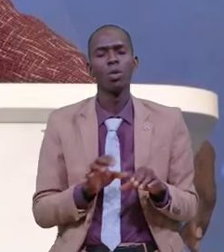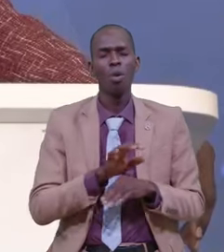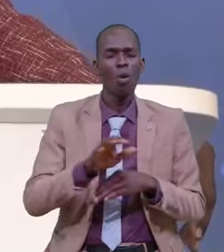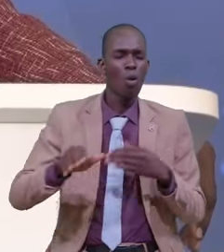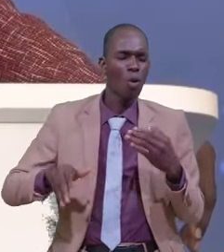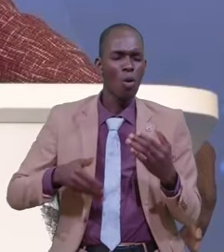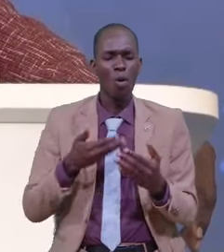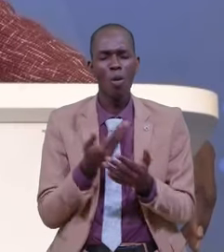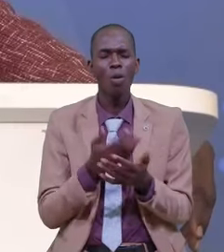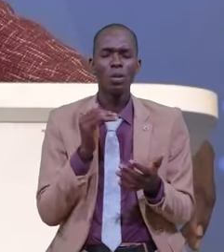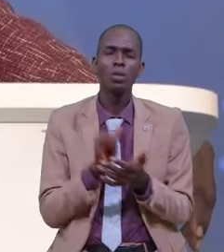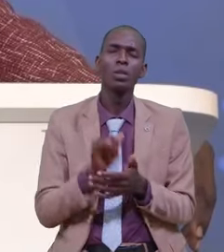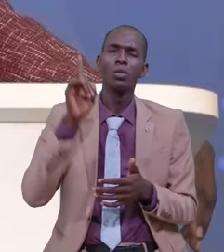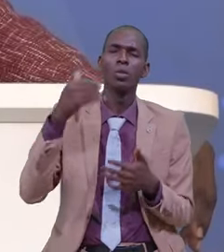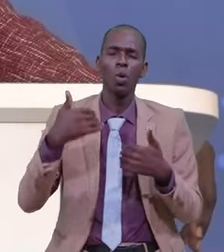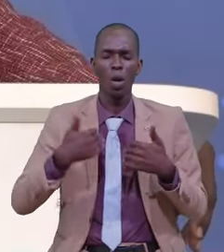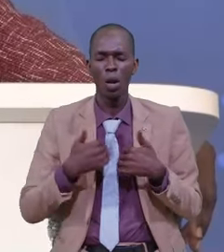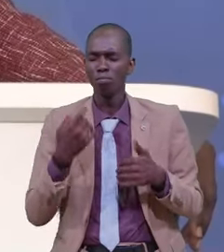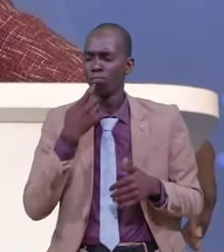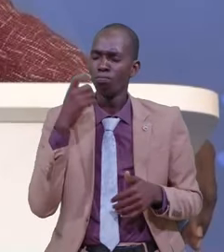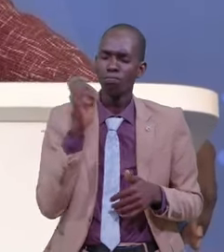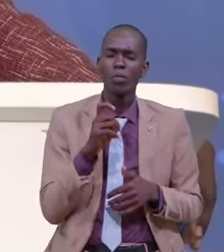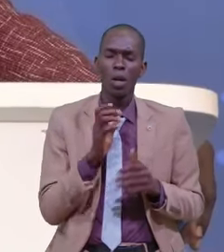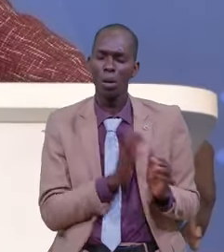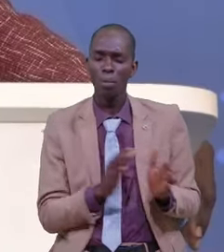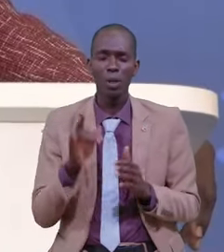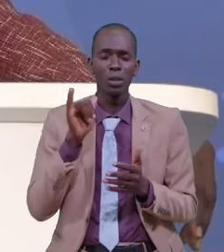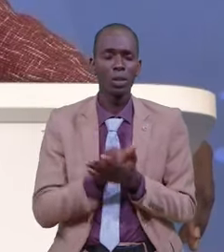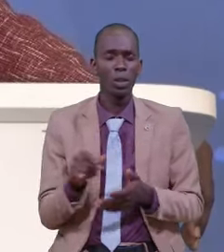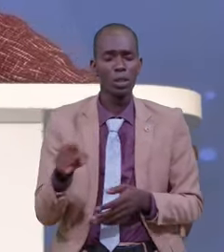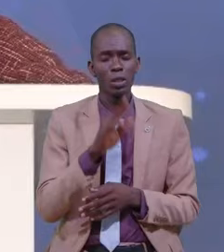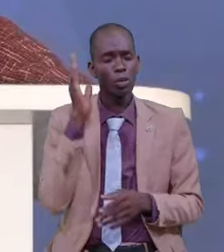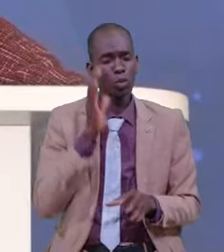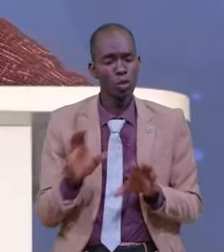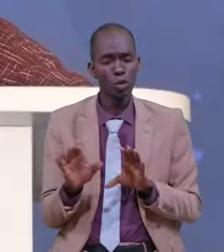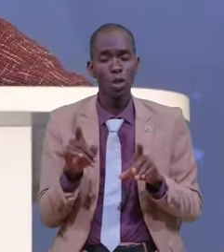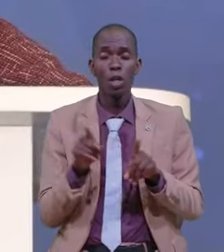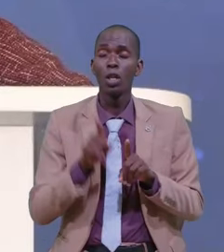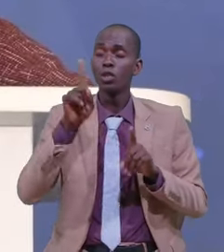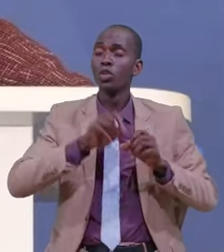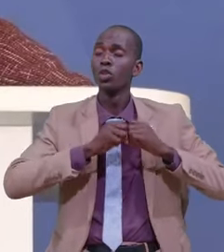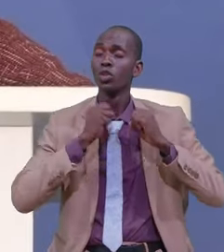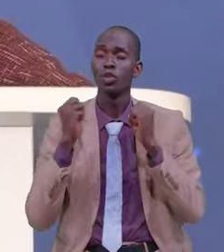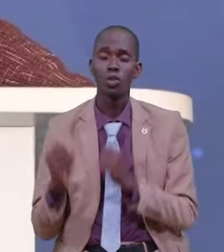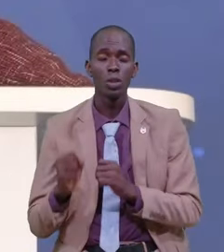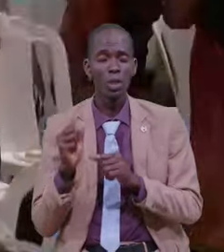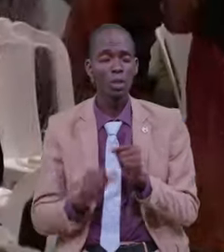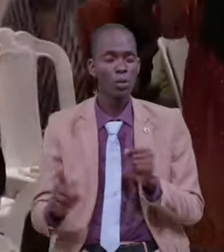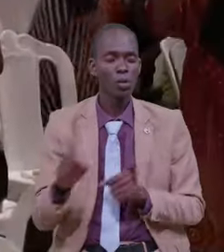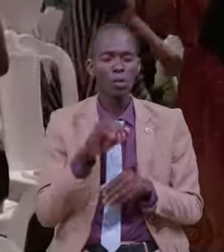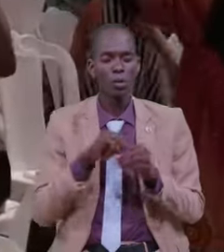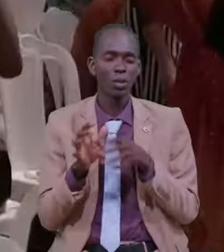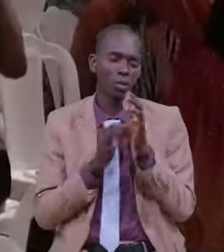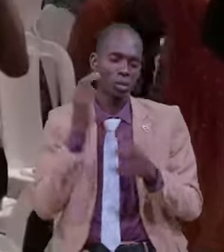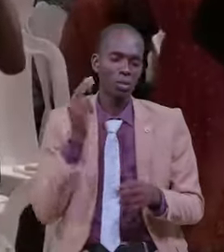that you have ordained they will do, as you strengthen everyone in Jesus'